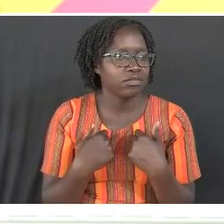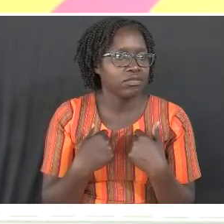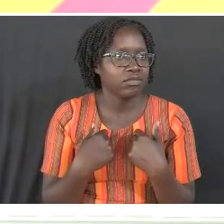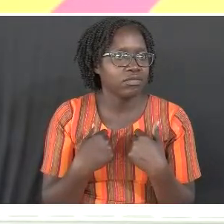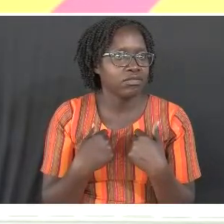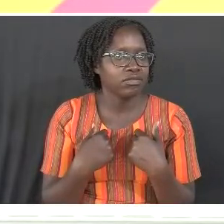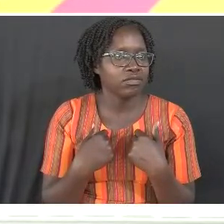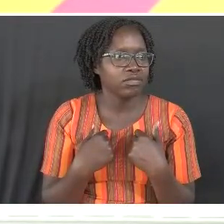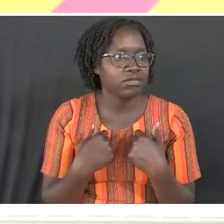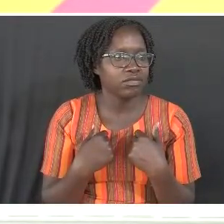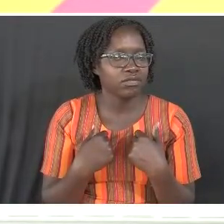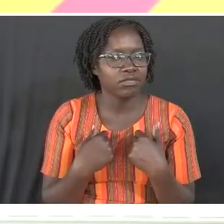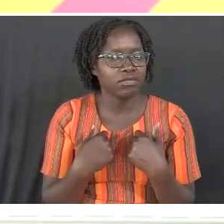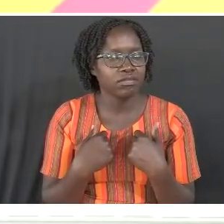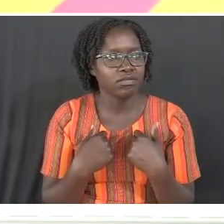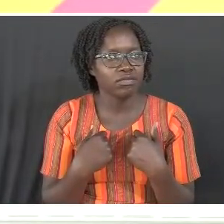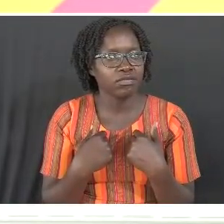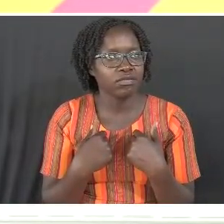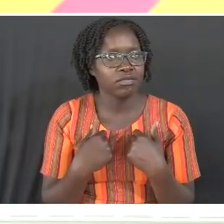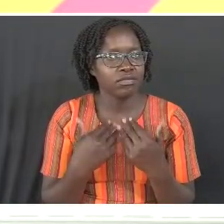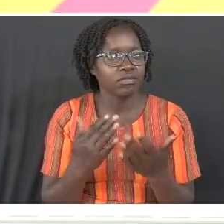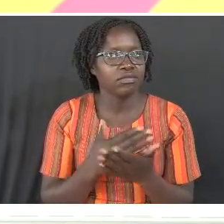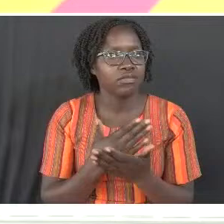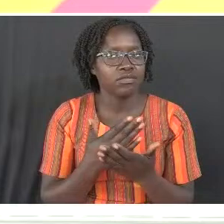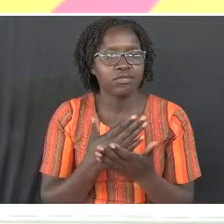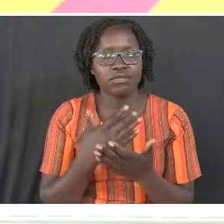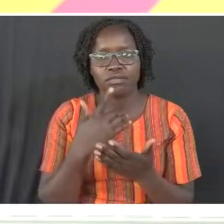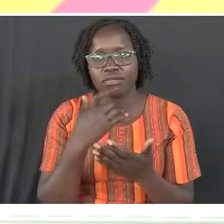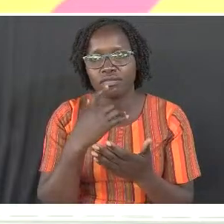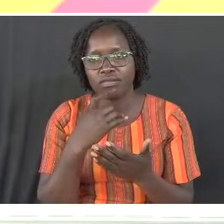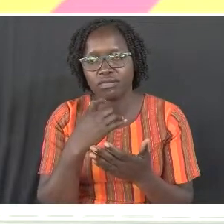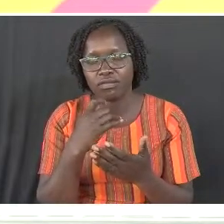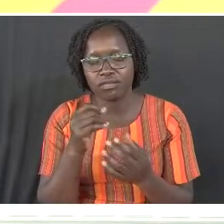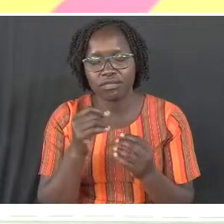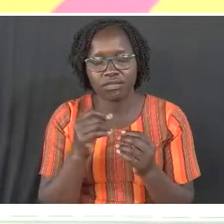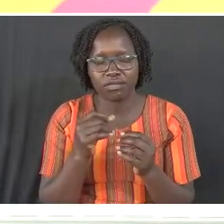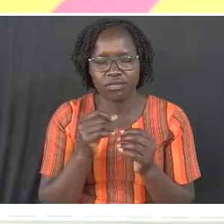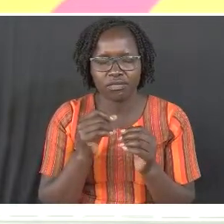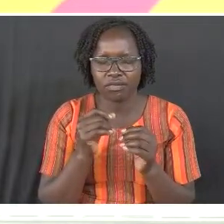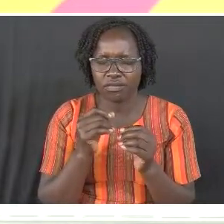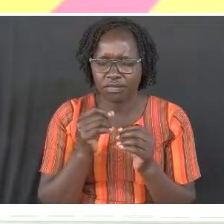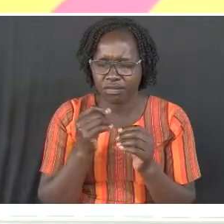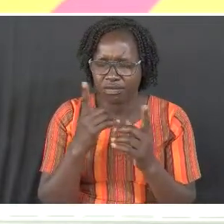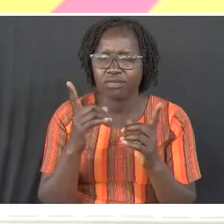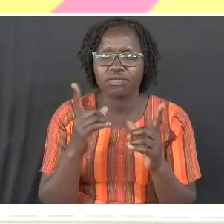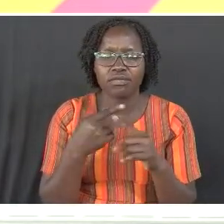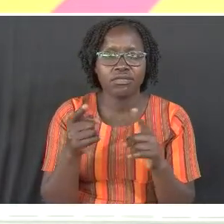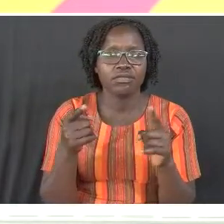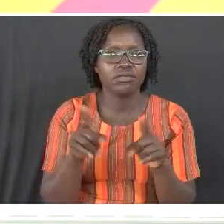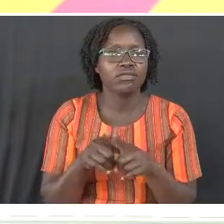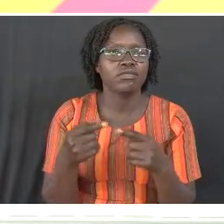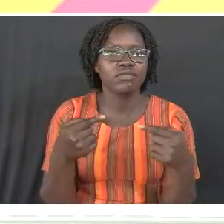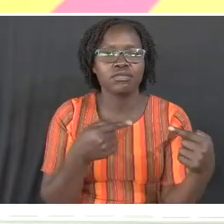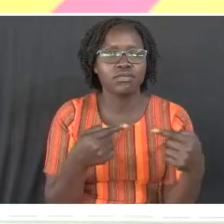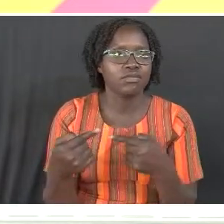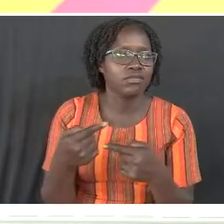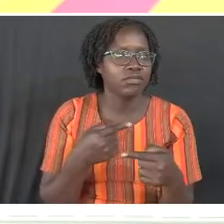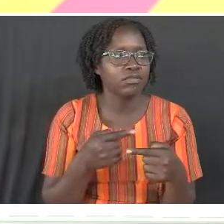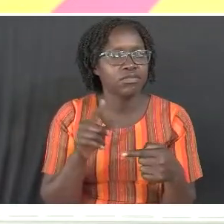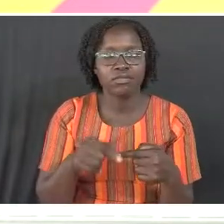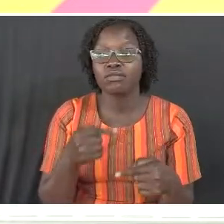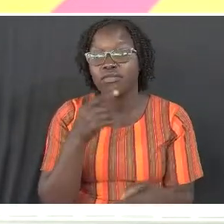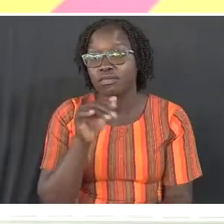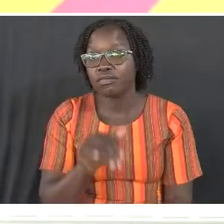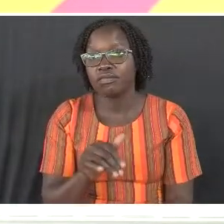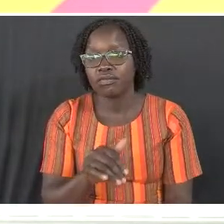have proved that charcoal whitens. But again, it's still controversial. So we can't really say